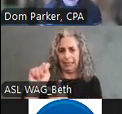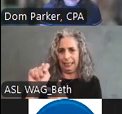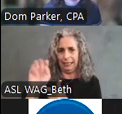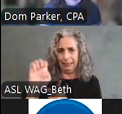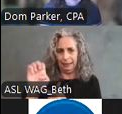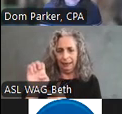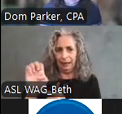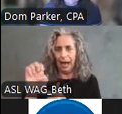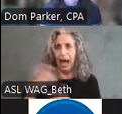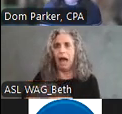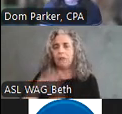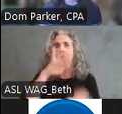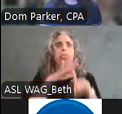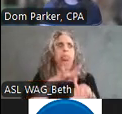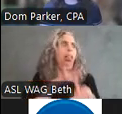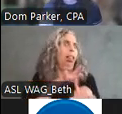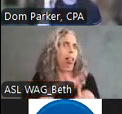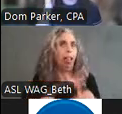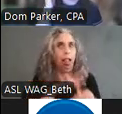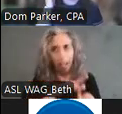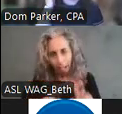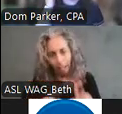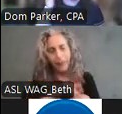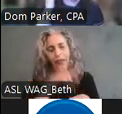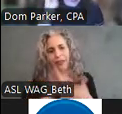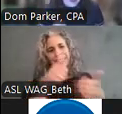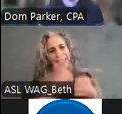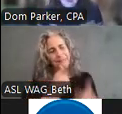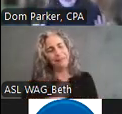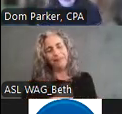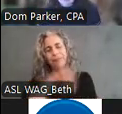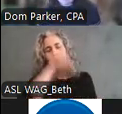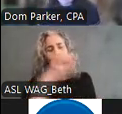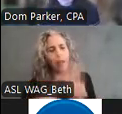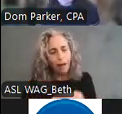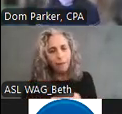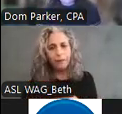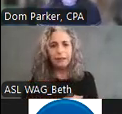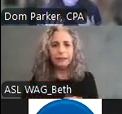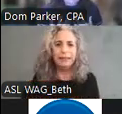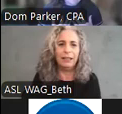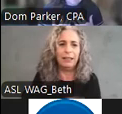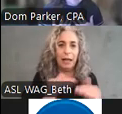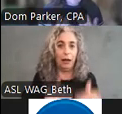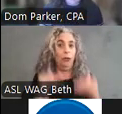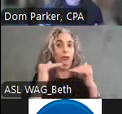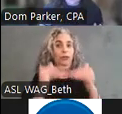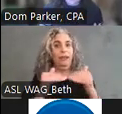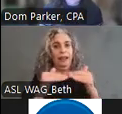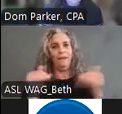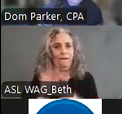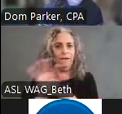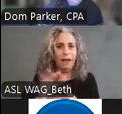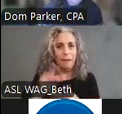can't stop playing it. It has consumed my entire life, especially when it got released to PlayStation 5. So I actually mainly play on